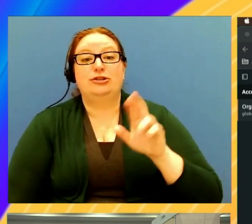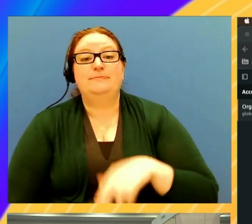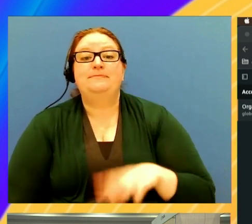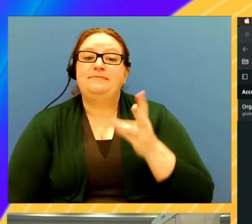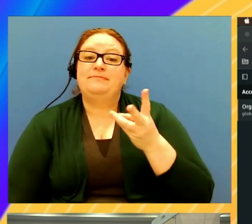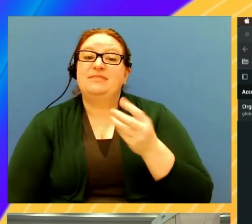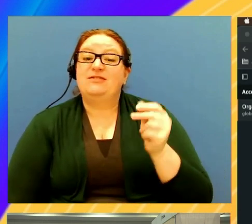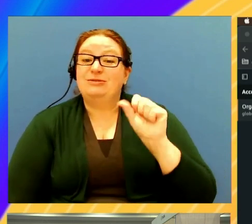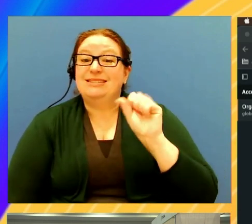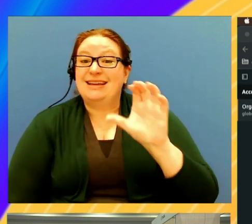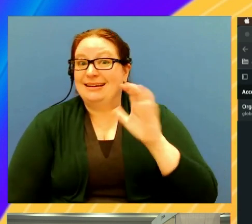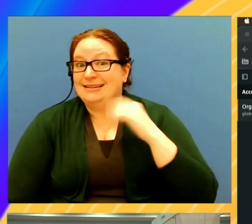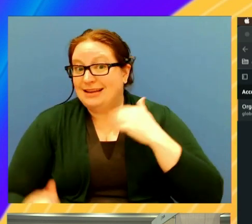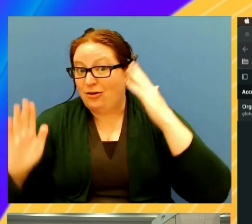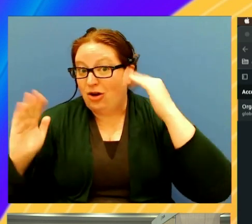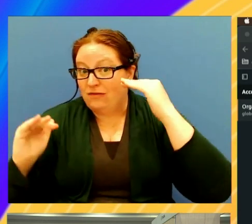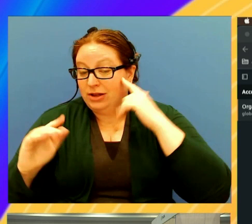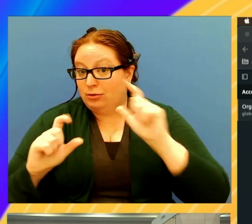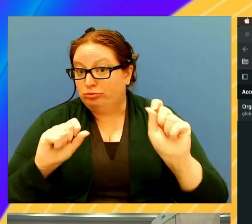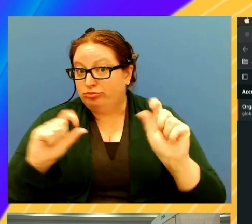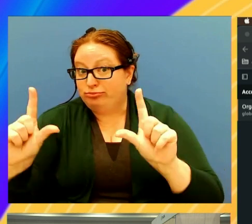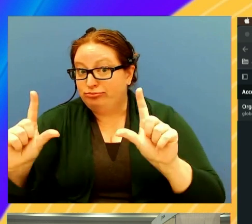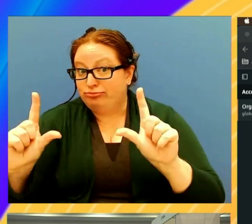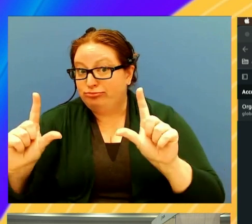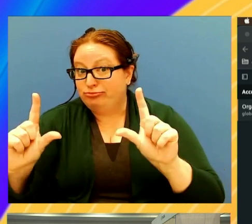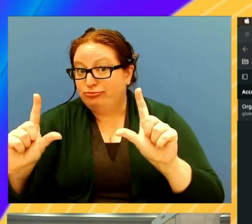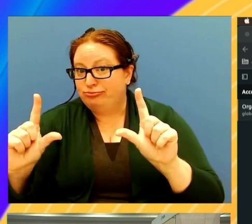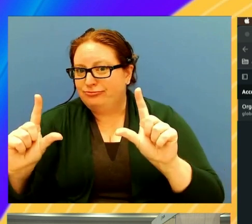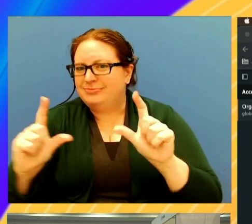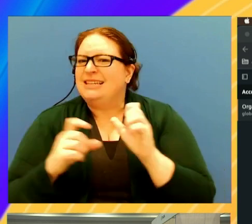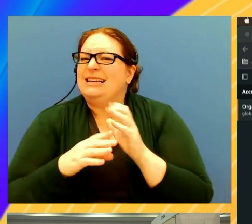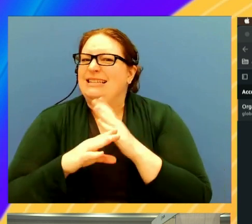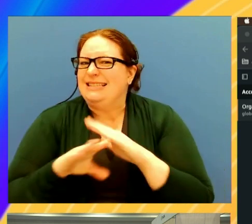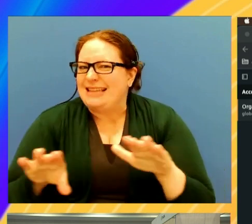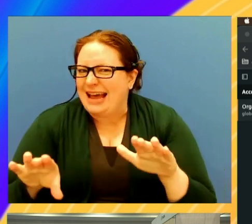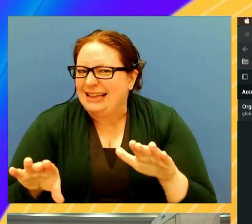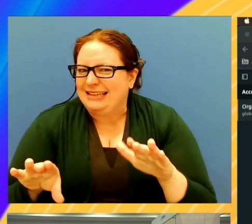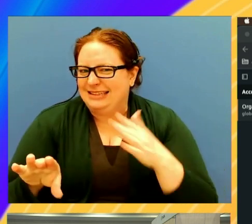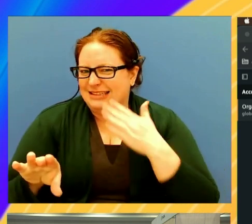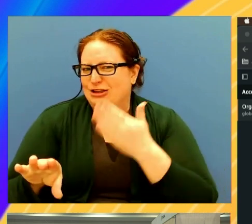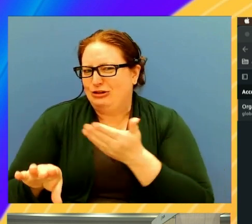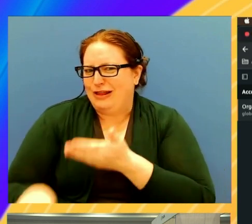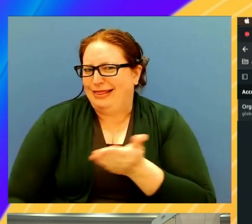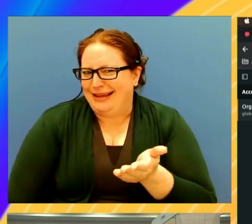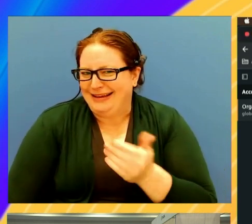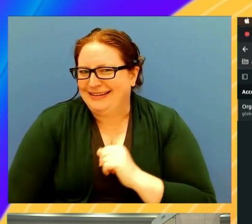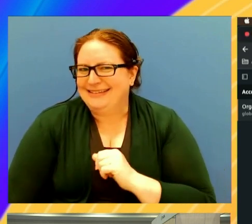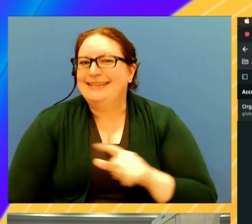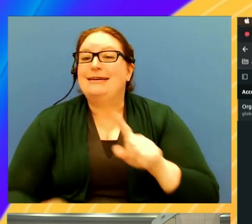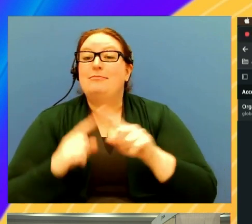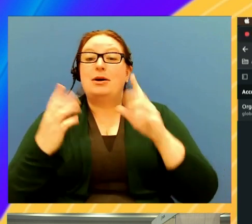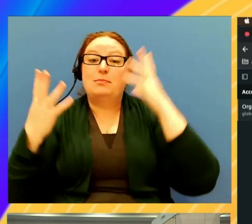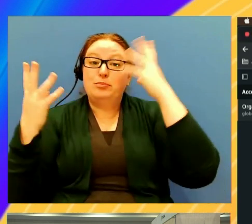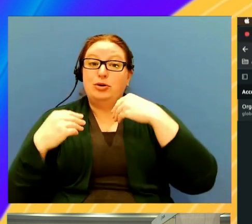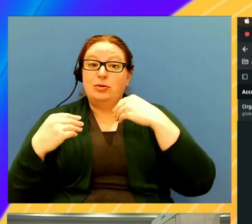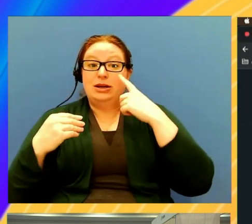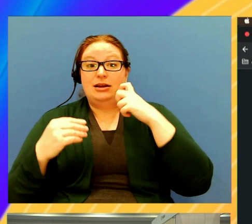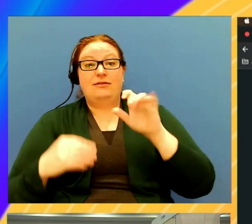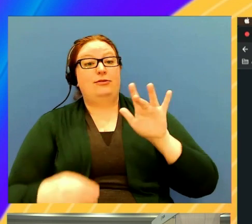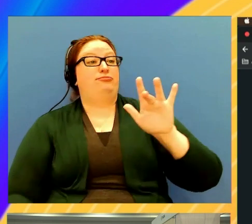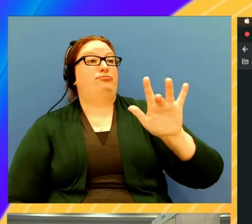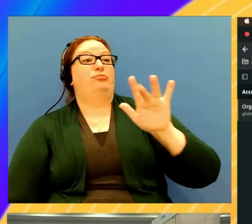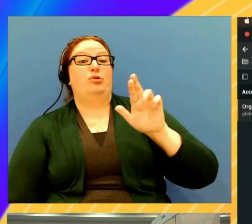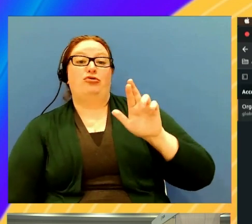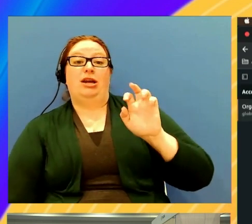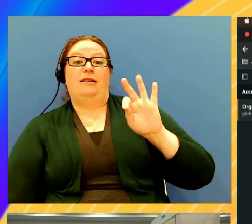and hopefully it'll return. And silence is a good thing. Yep. But the beauty of this is, if you come here and you just refresh the